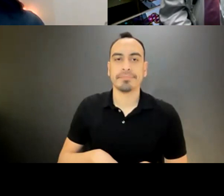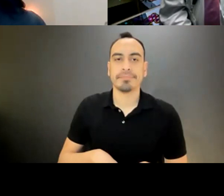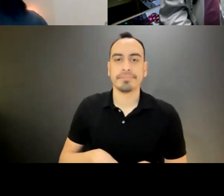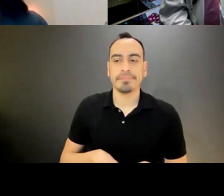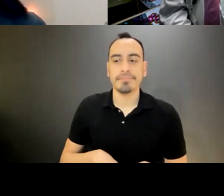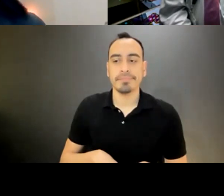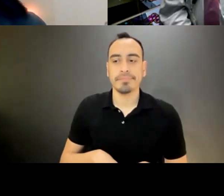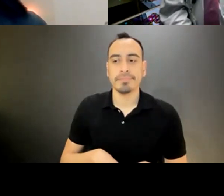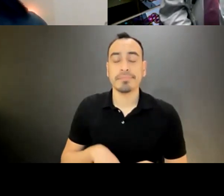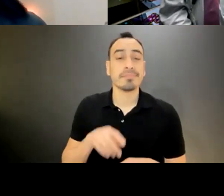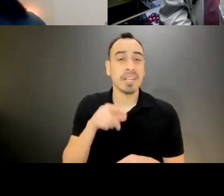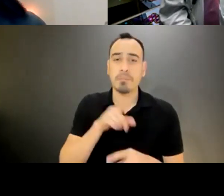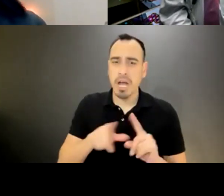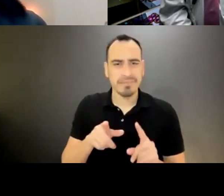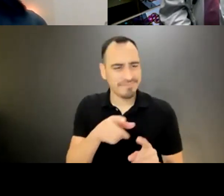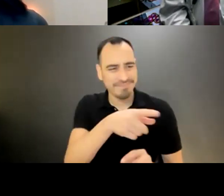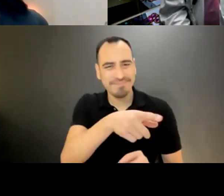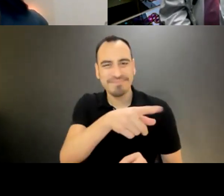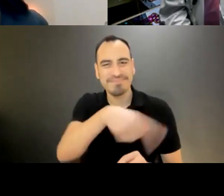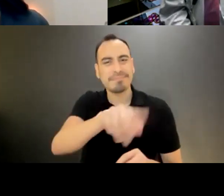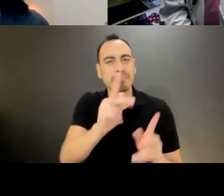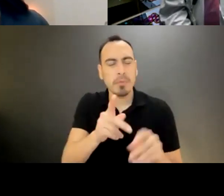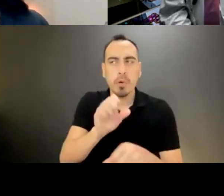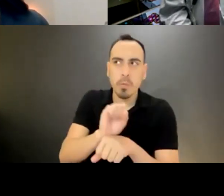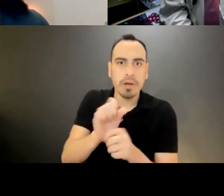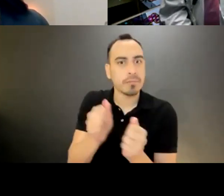physical therapists and